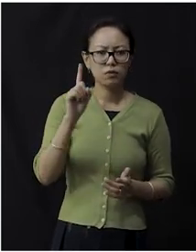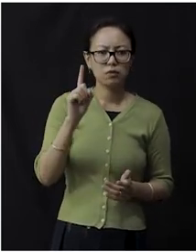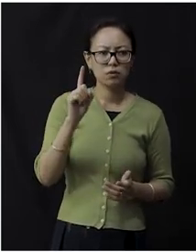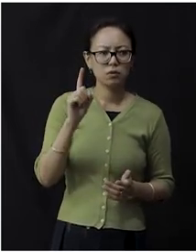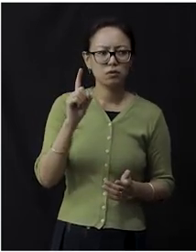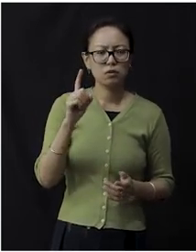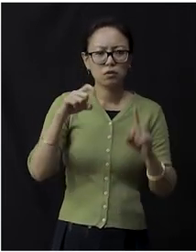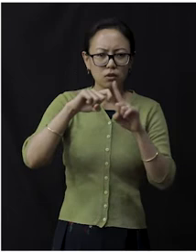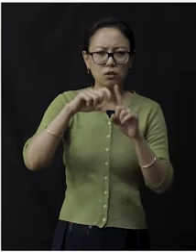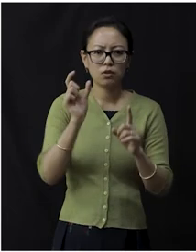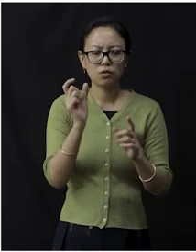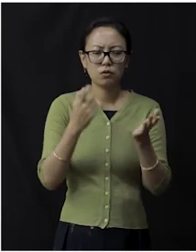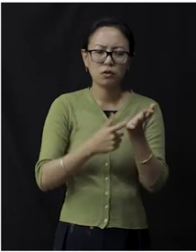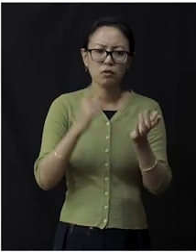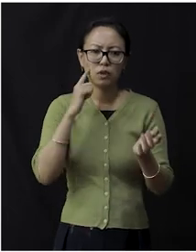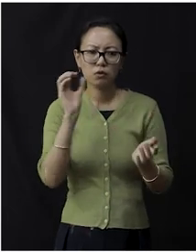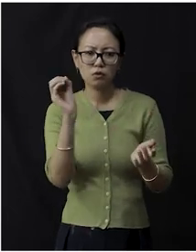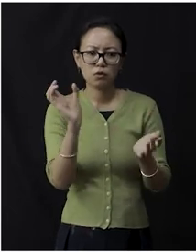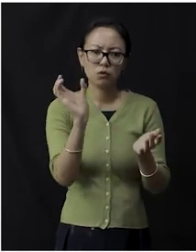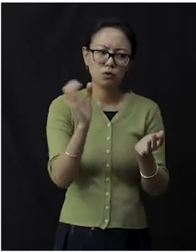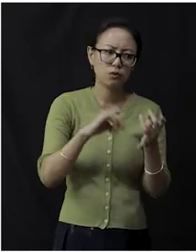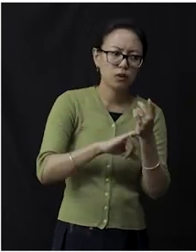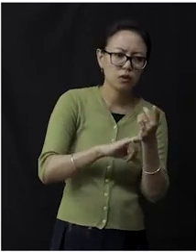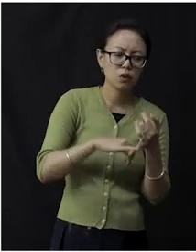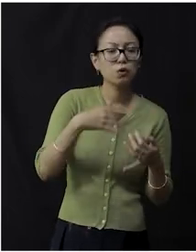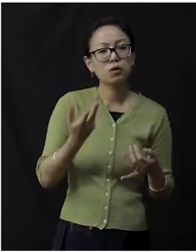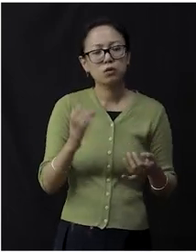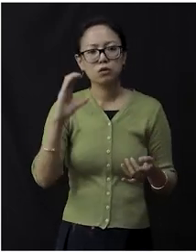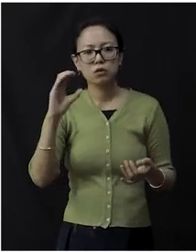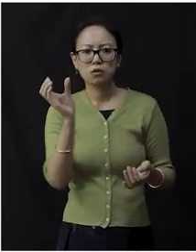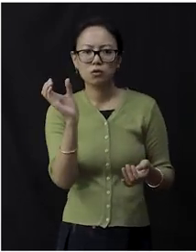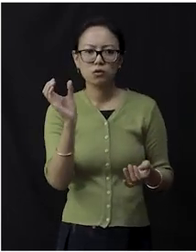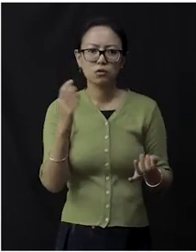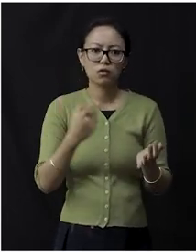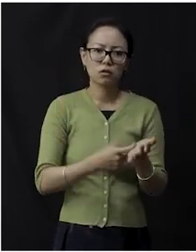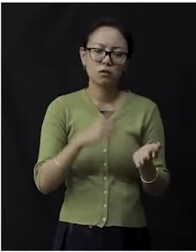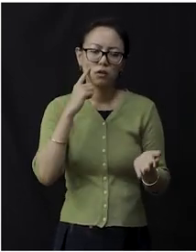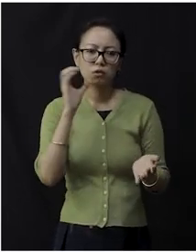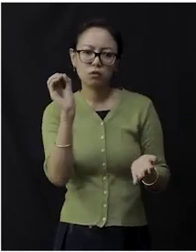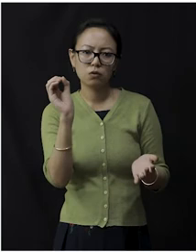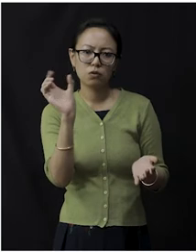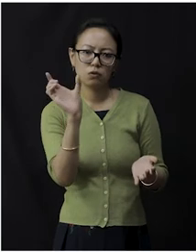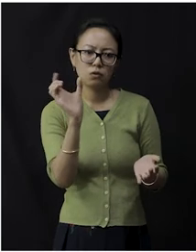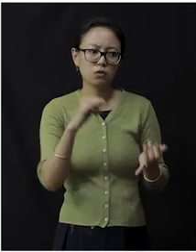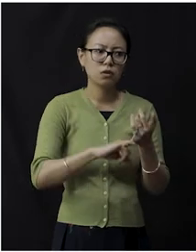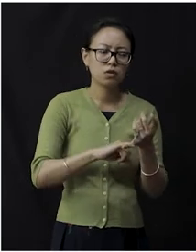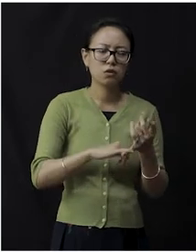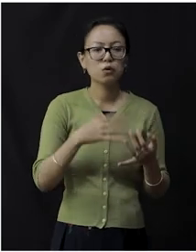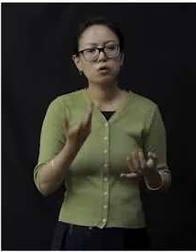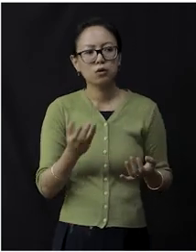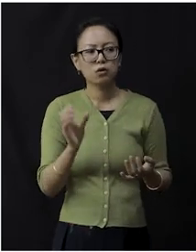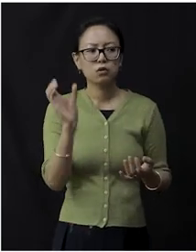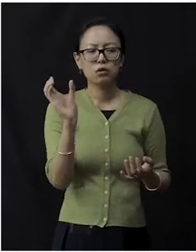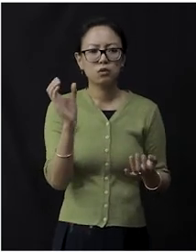C-U-R-I-U-S. So which one is it? Is it the first one, the second one,